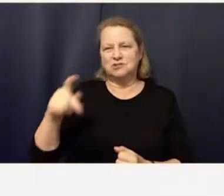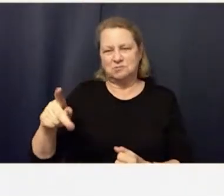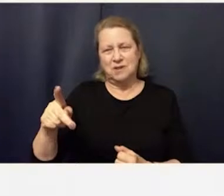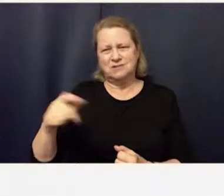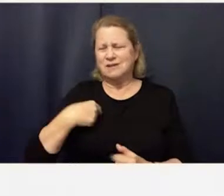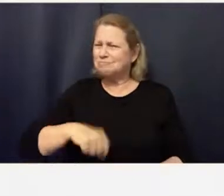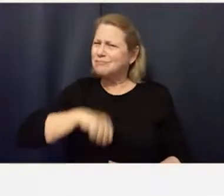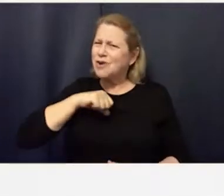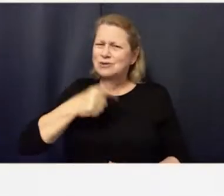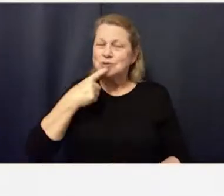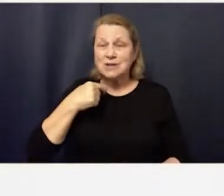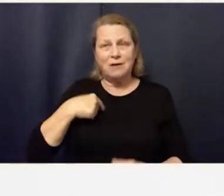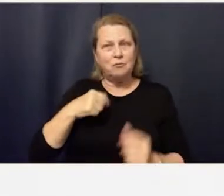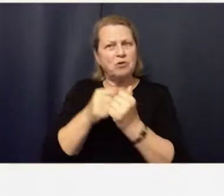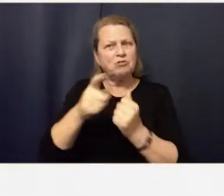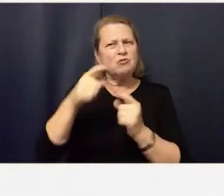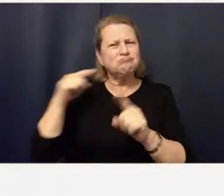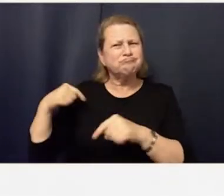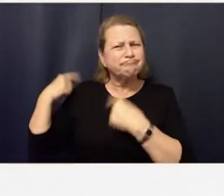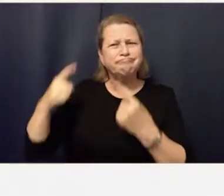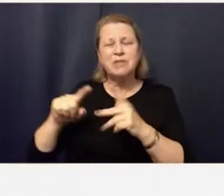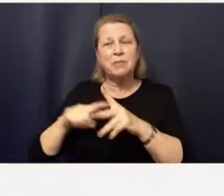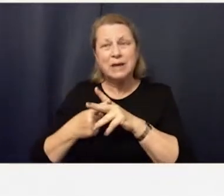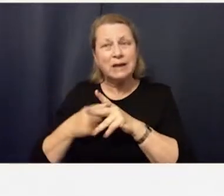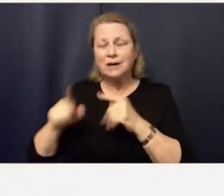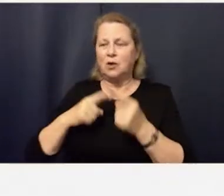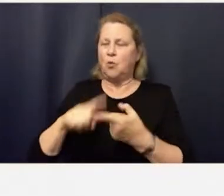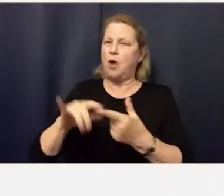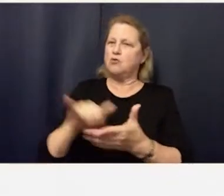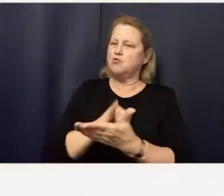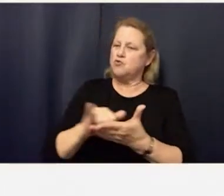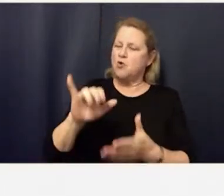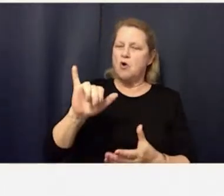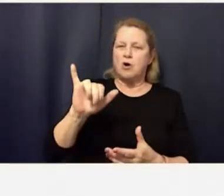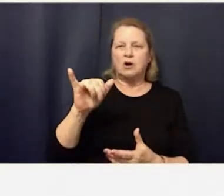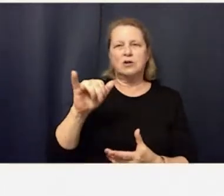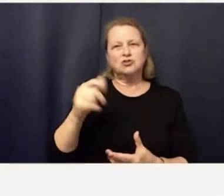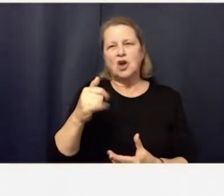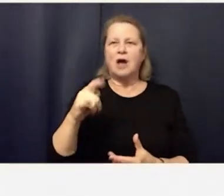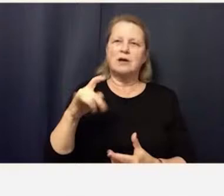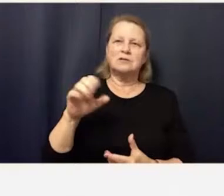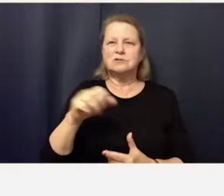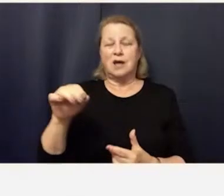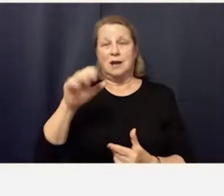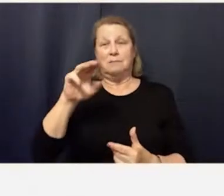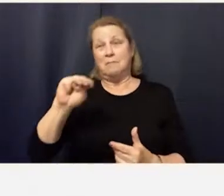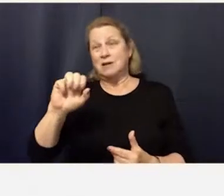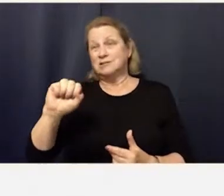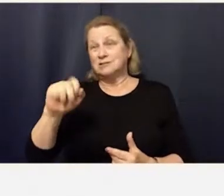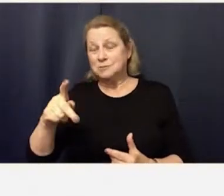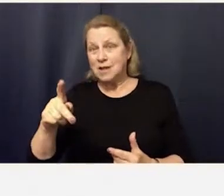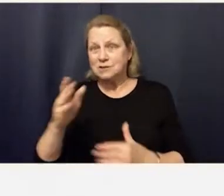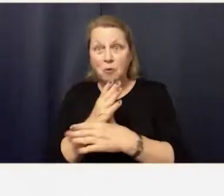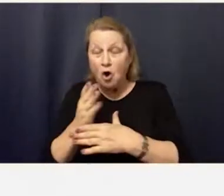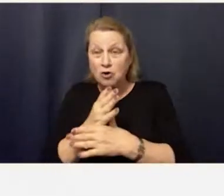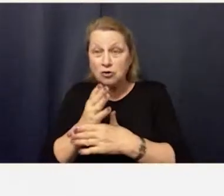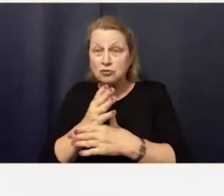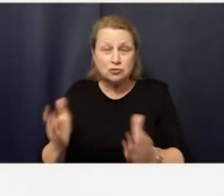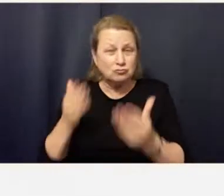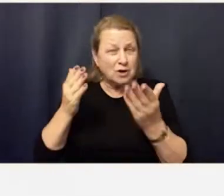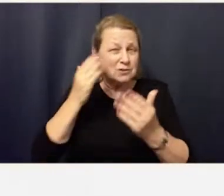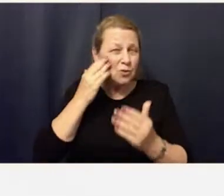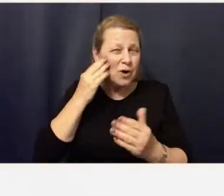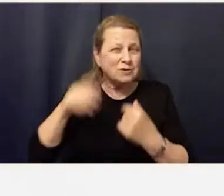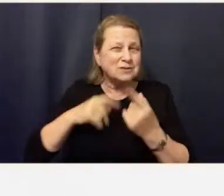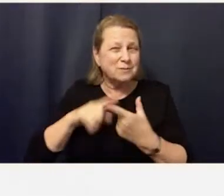was there in the very beginning when the New York Giants and My Sister's Place partnered together to raise awareness about domestic